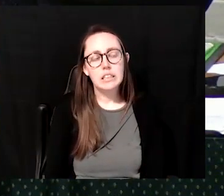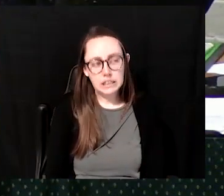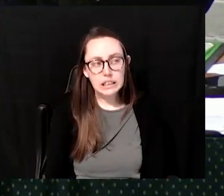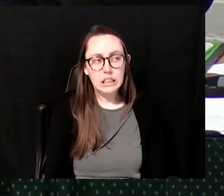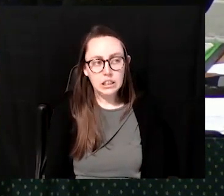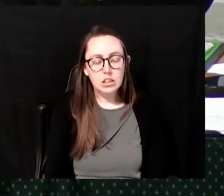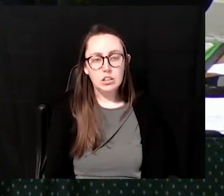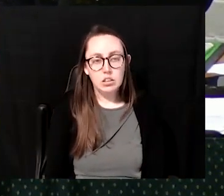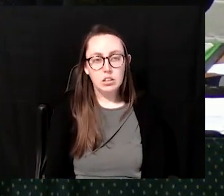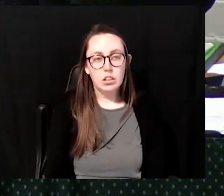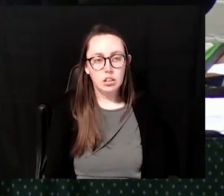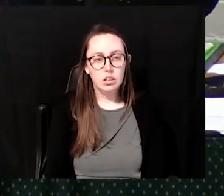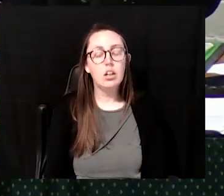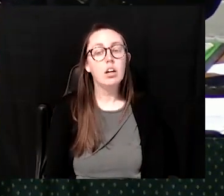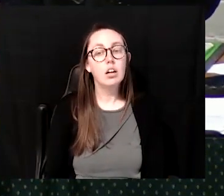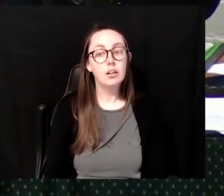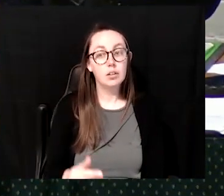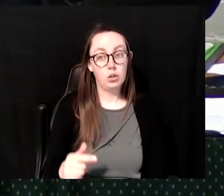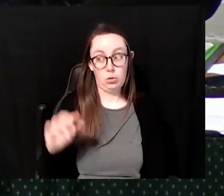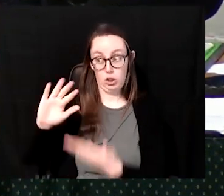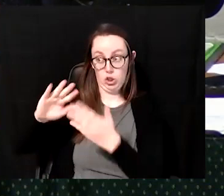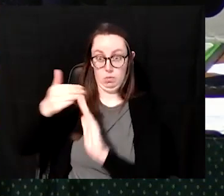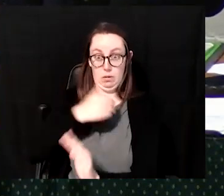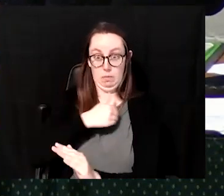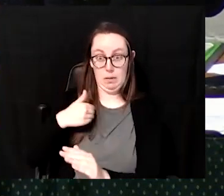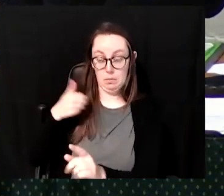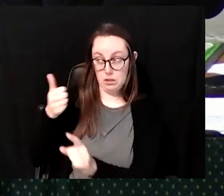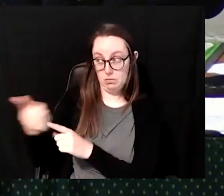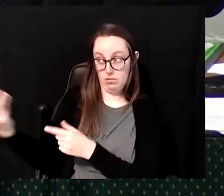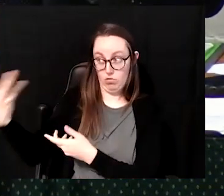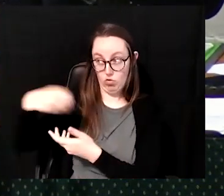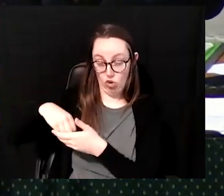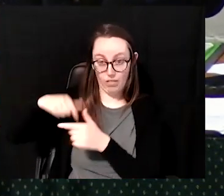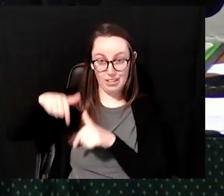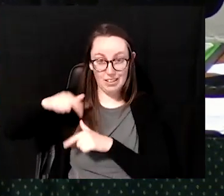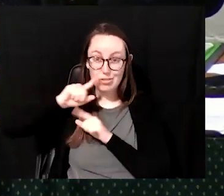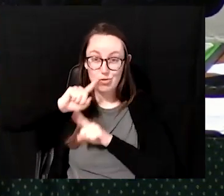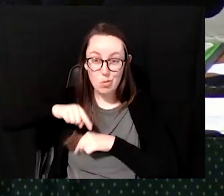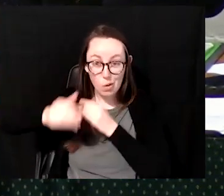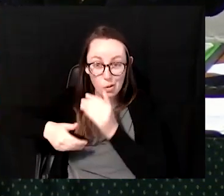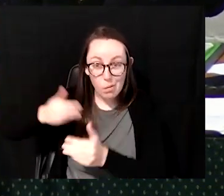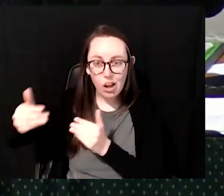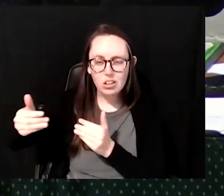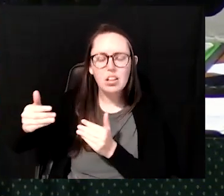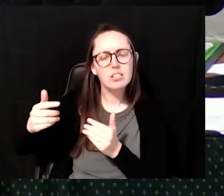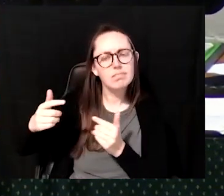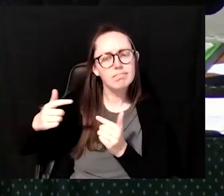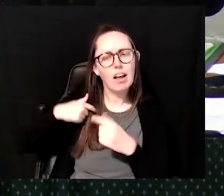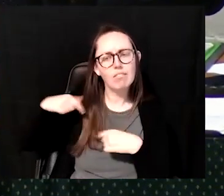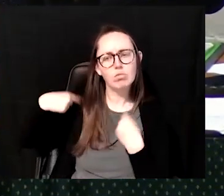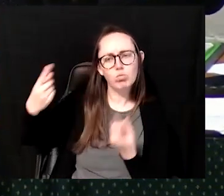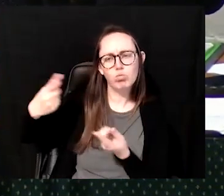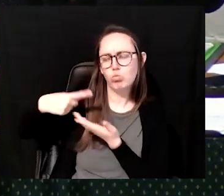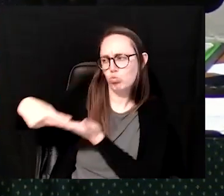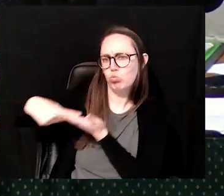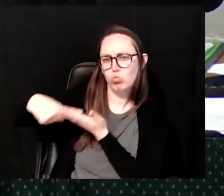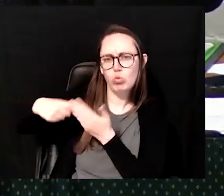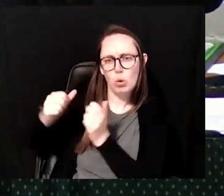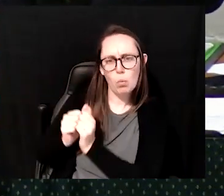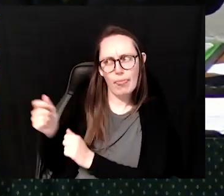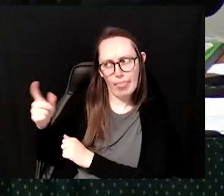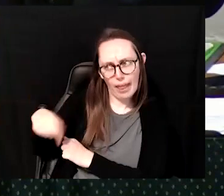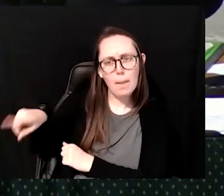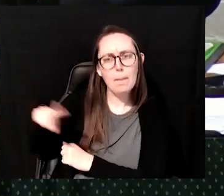that were involved in this report process and who were deeply invested in this kind of work that is transformational and that's about building